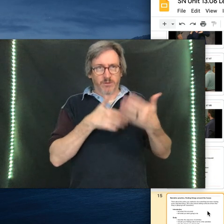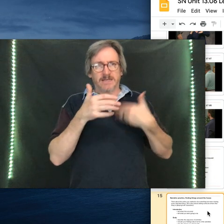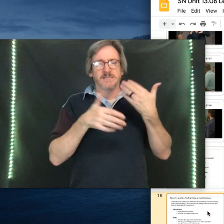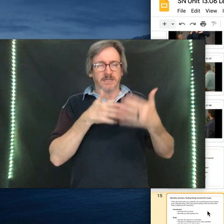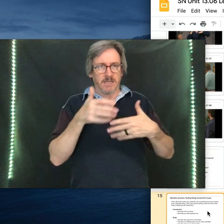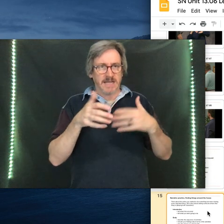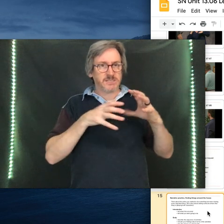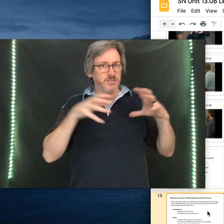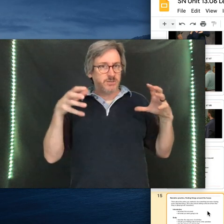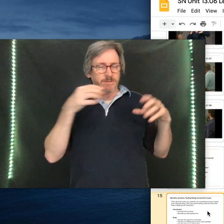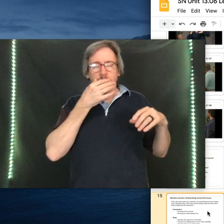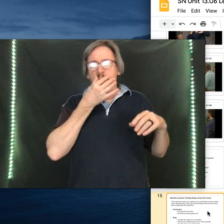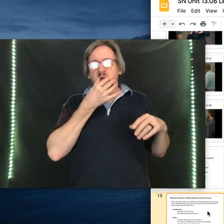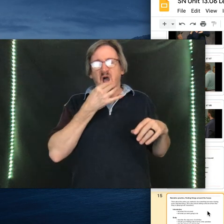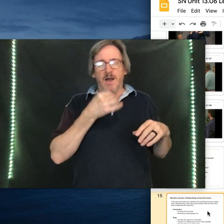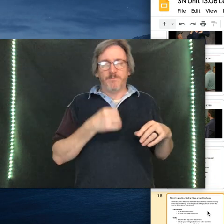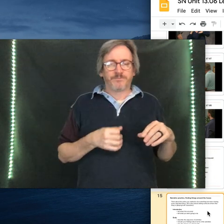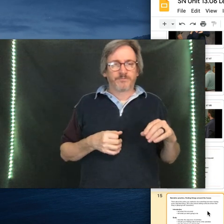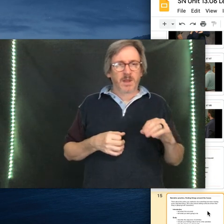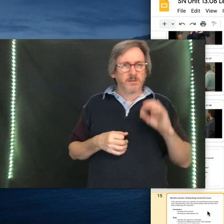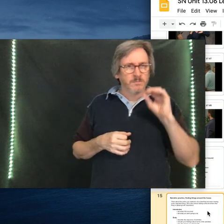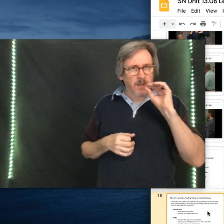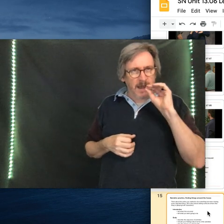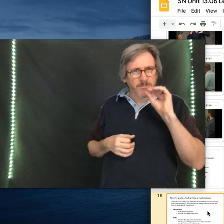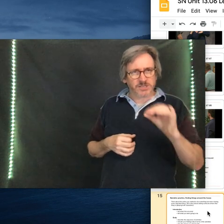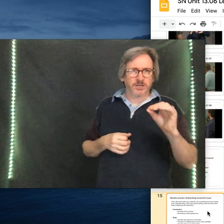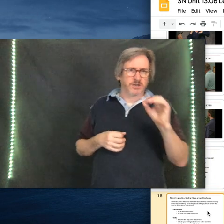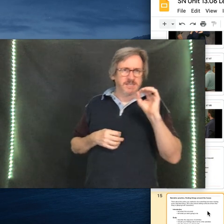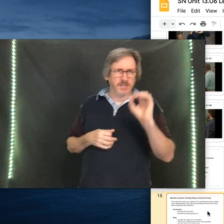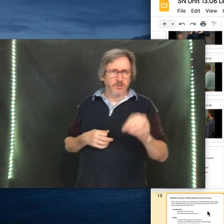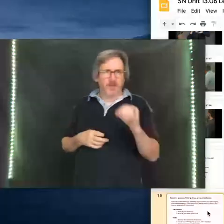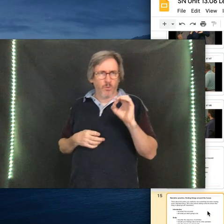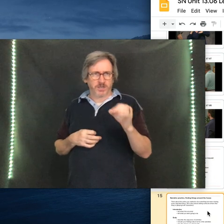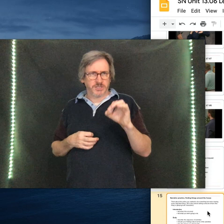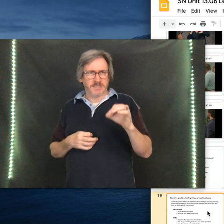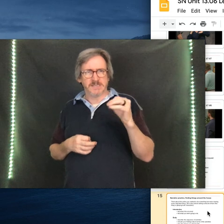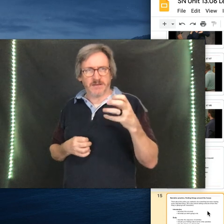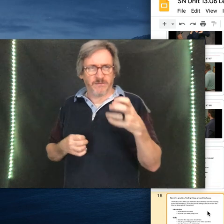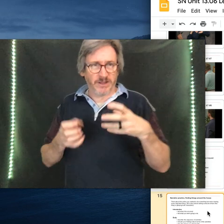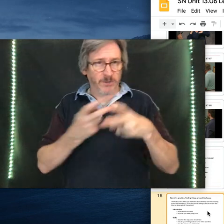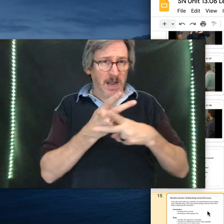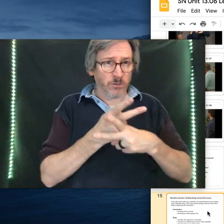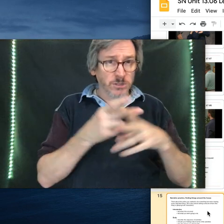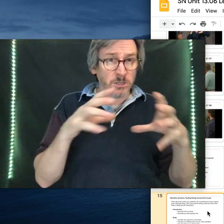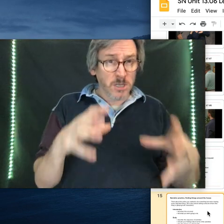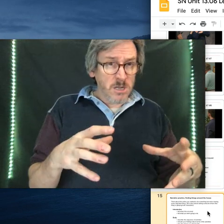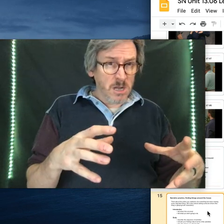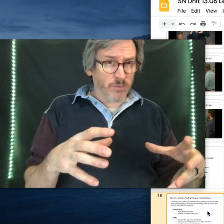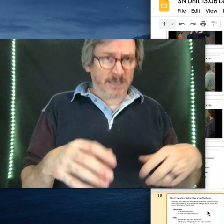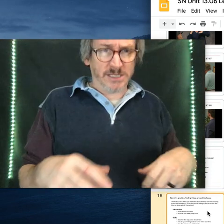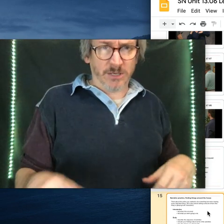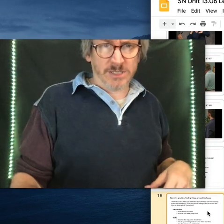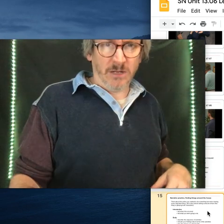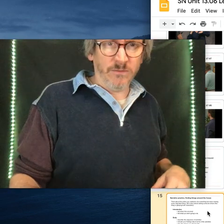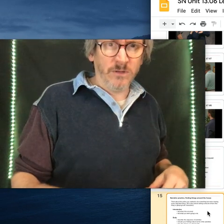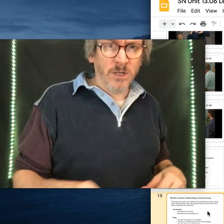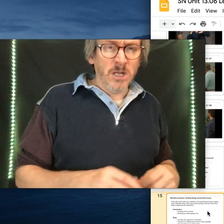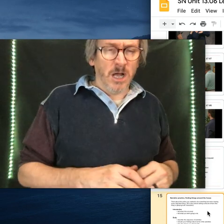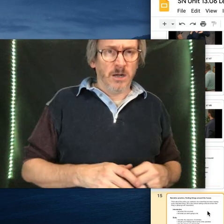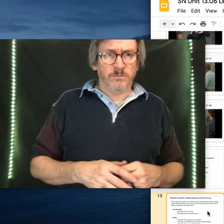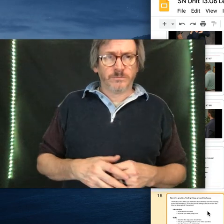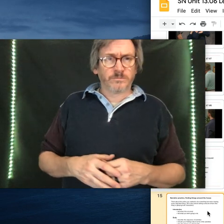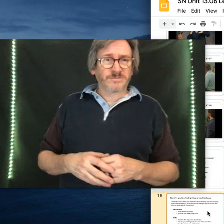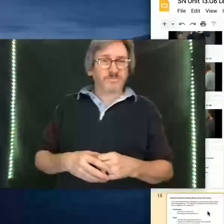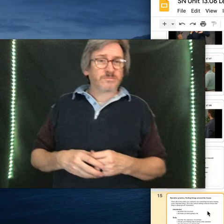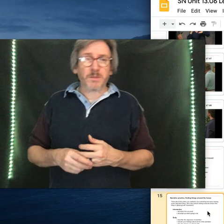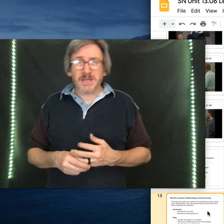take practice in class to do it, um, and I'm just going to trust that you can watch these and figure it out and practice it yourself,